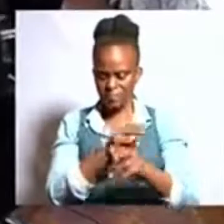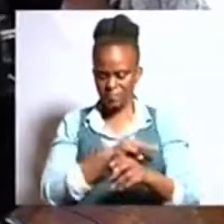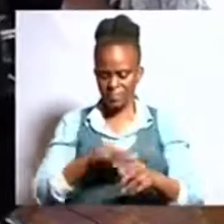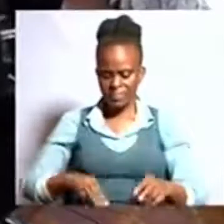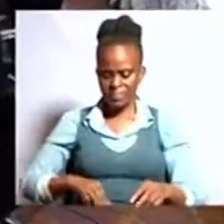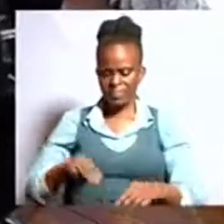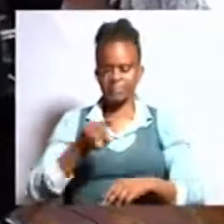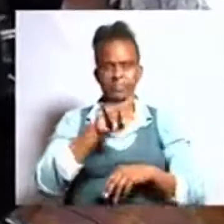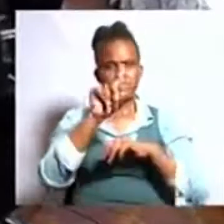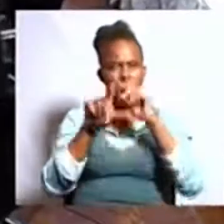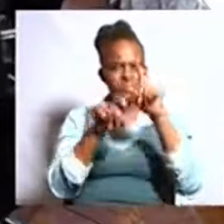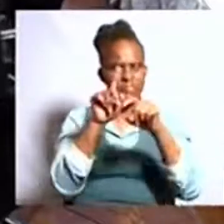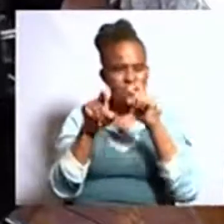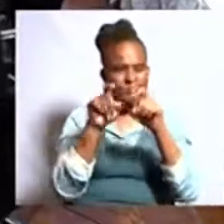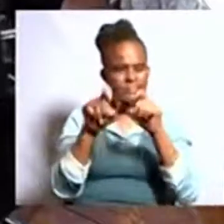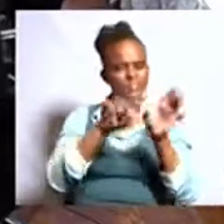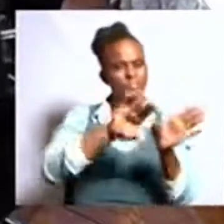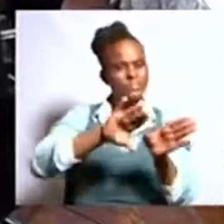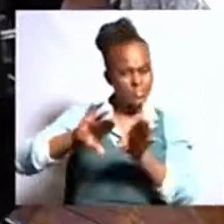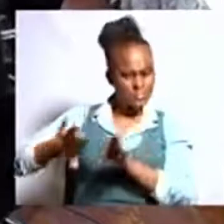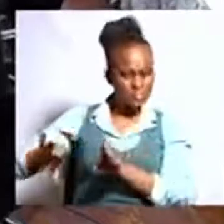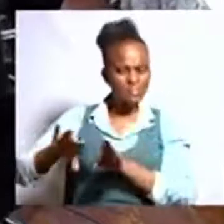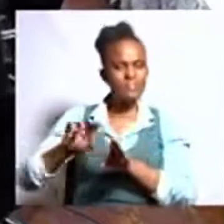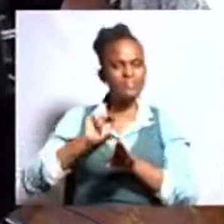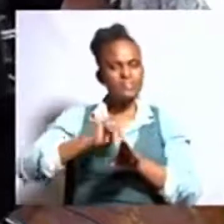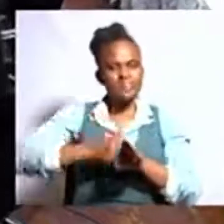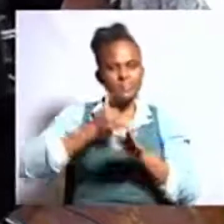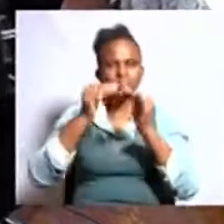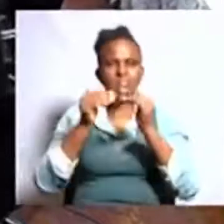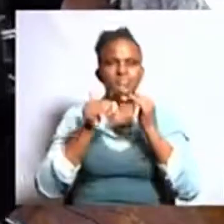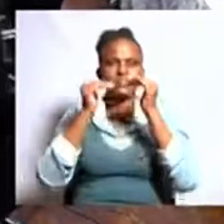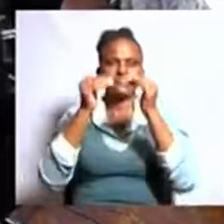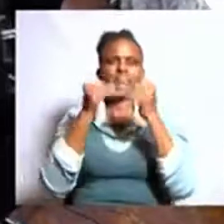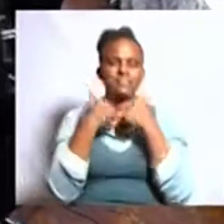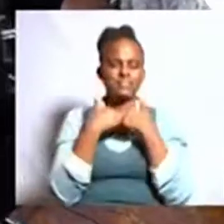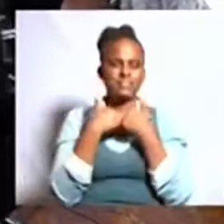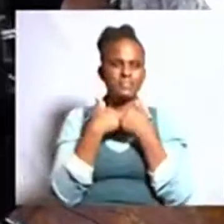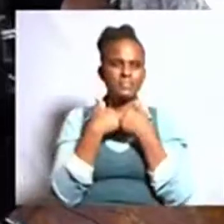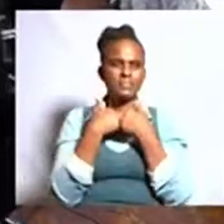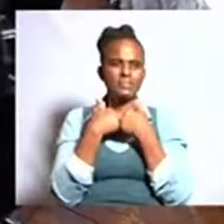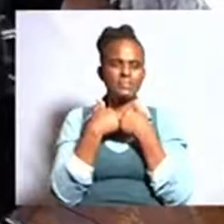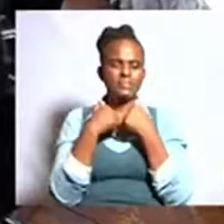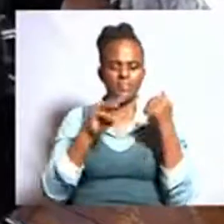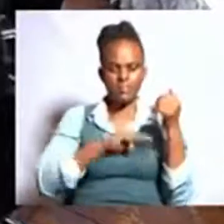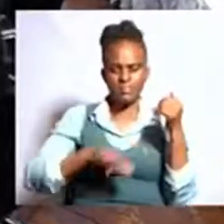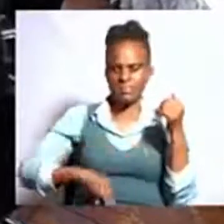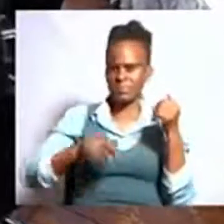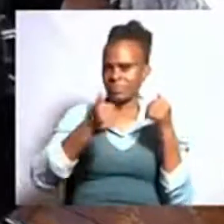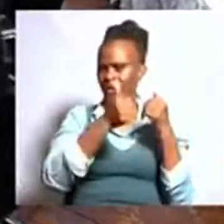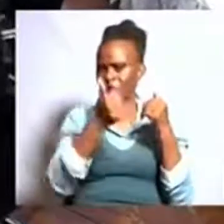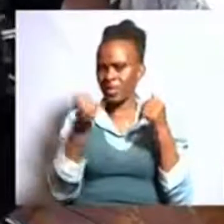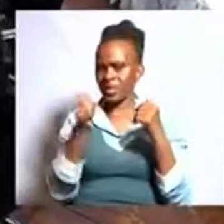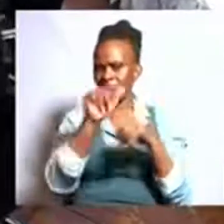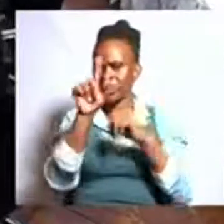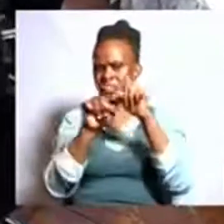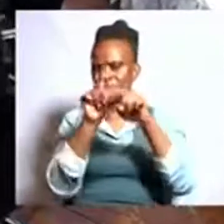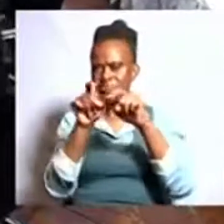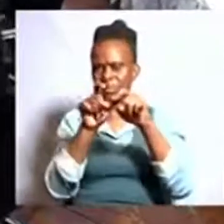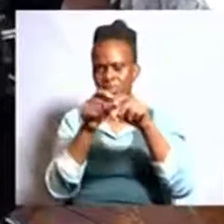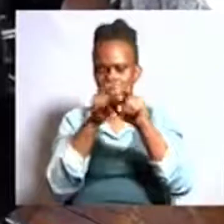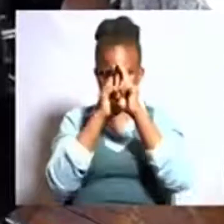been superseded by events. We have advanced. Yeah. Honorable members, any other question?